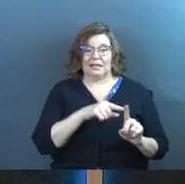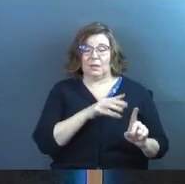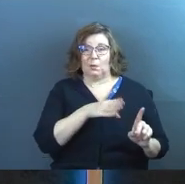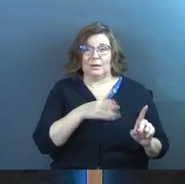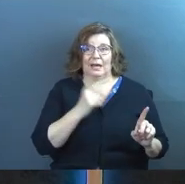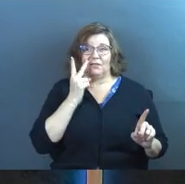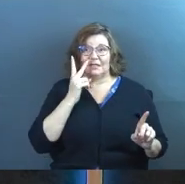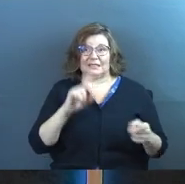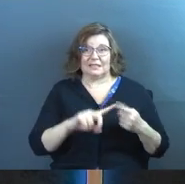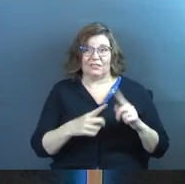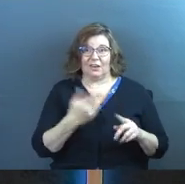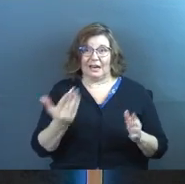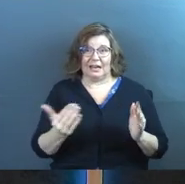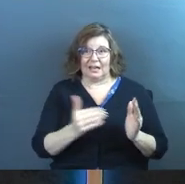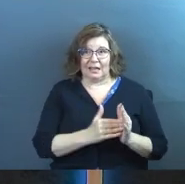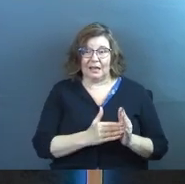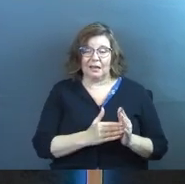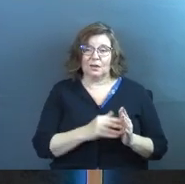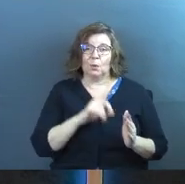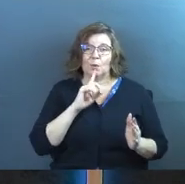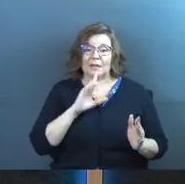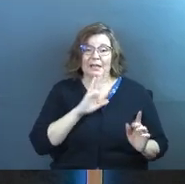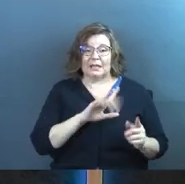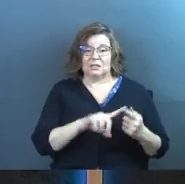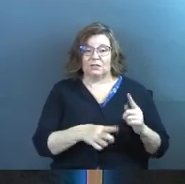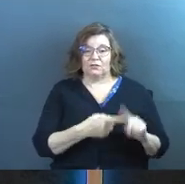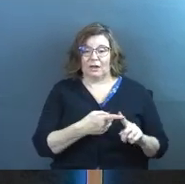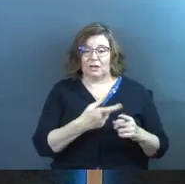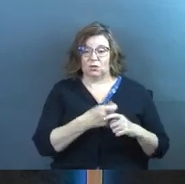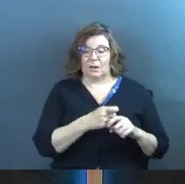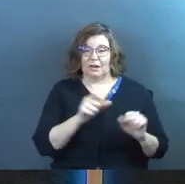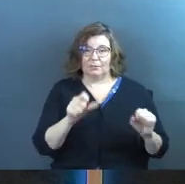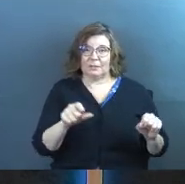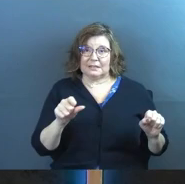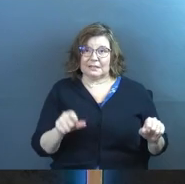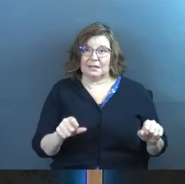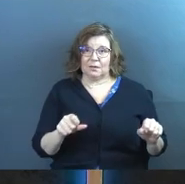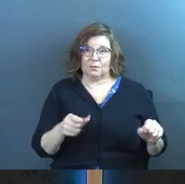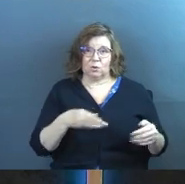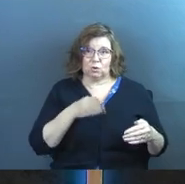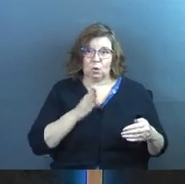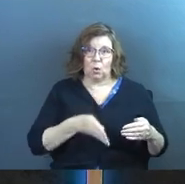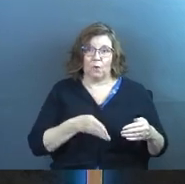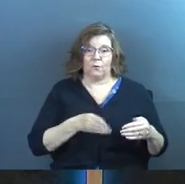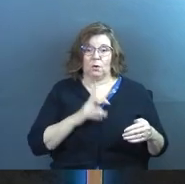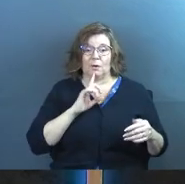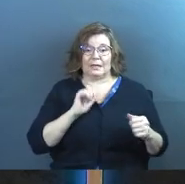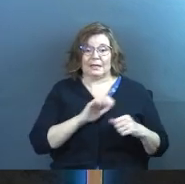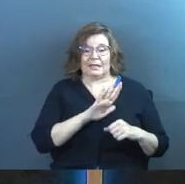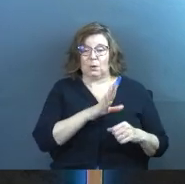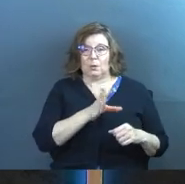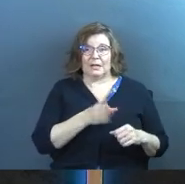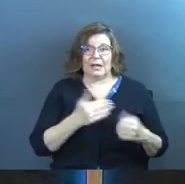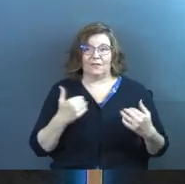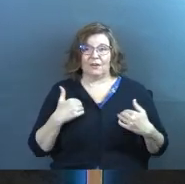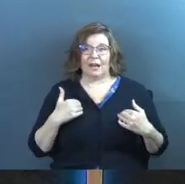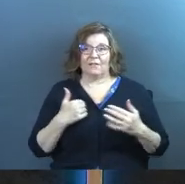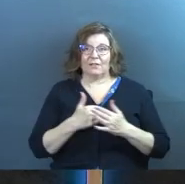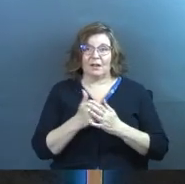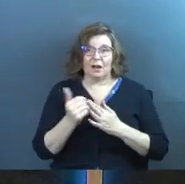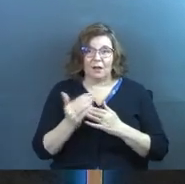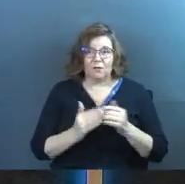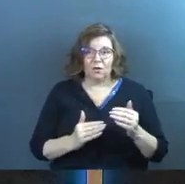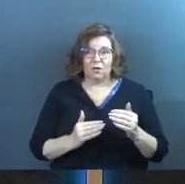would never see his friend again. Ultimately, his friend's creative potential was over. Ultimately, he would never have the